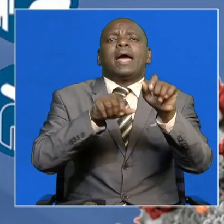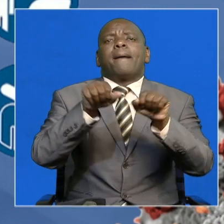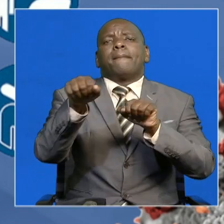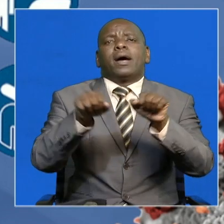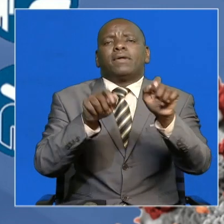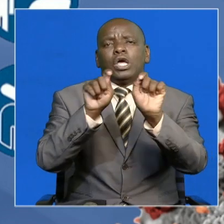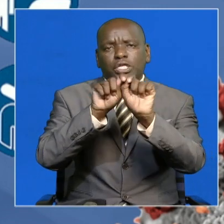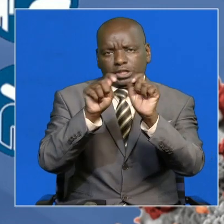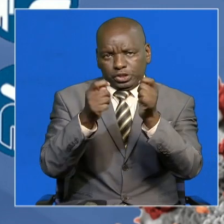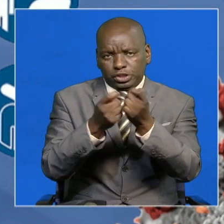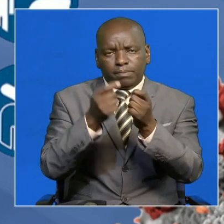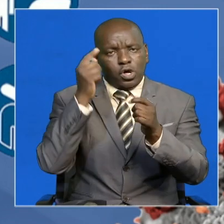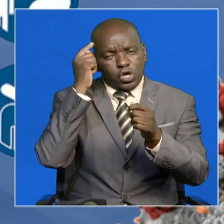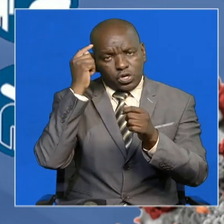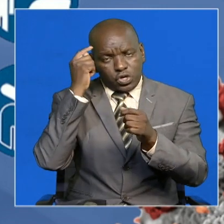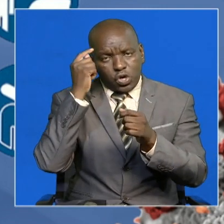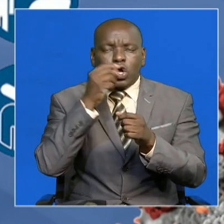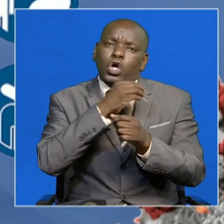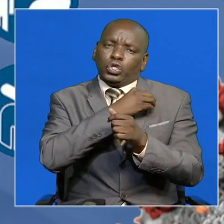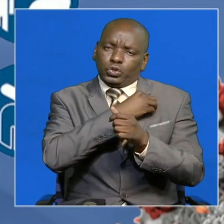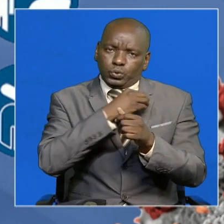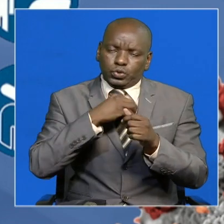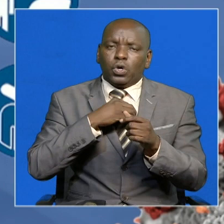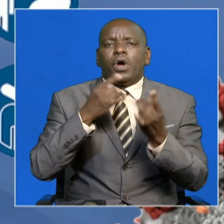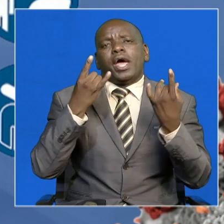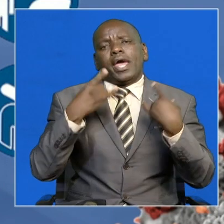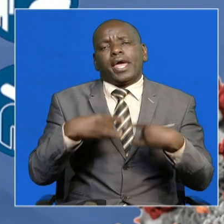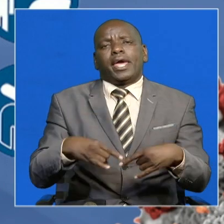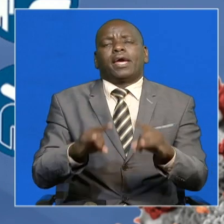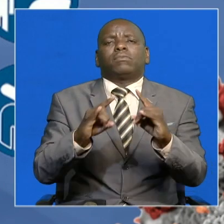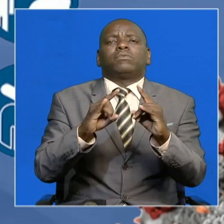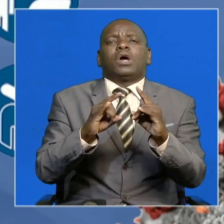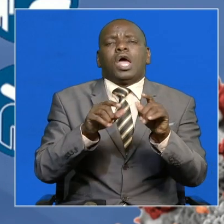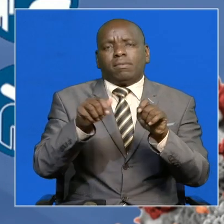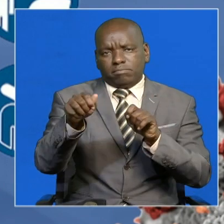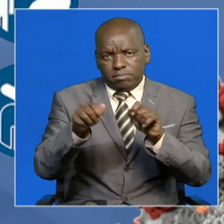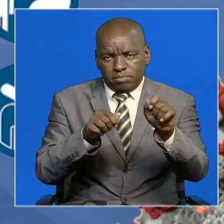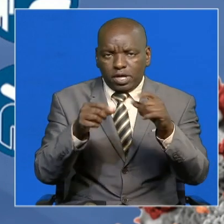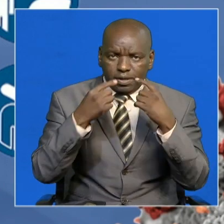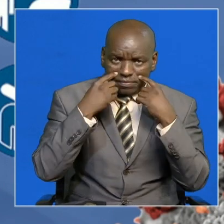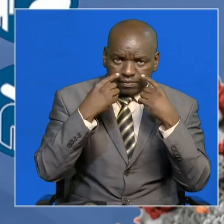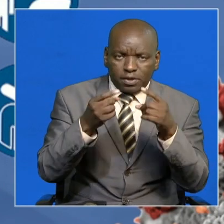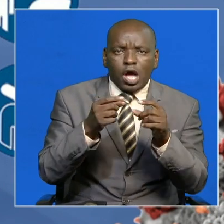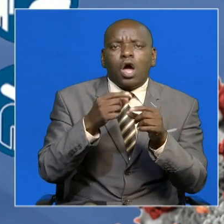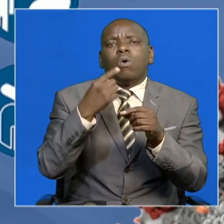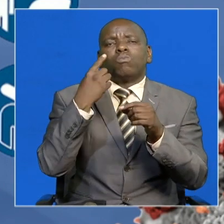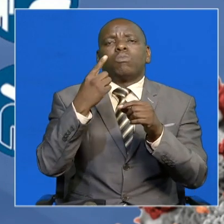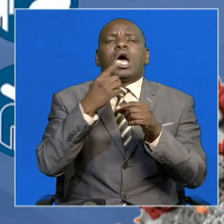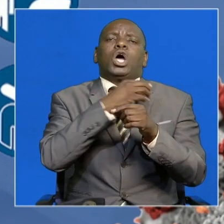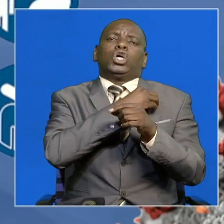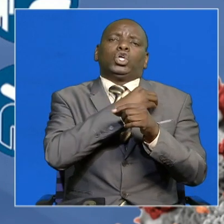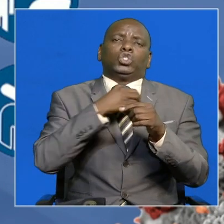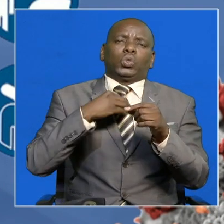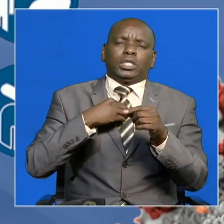by a team of qualified and registered health professionals under the guidance and supervision of a qualified and